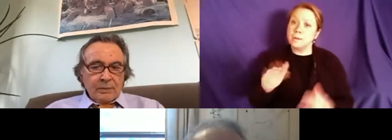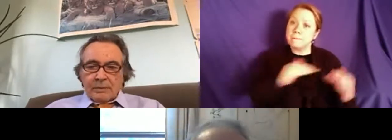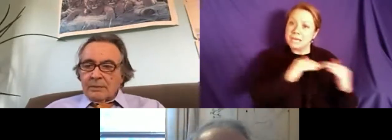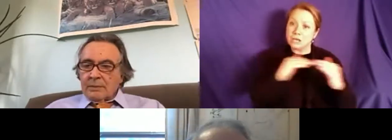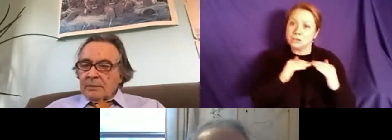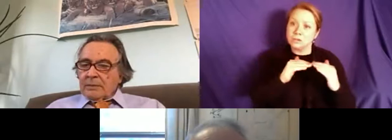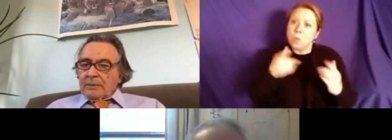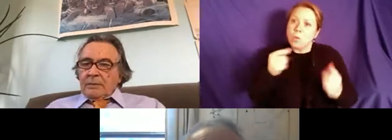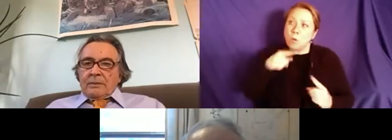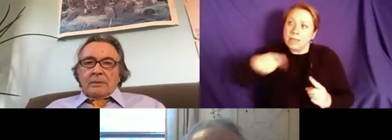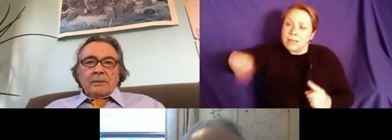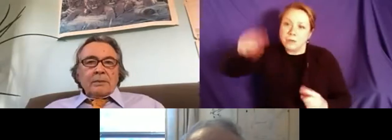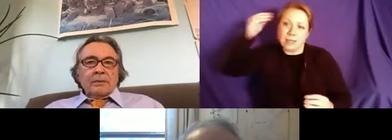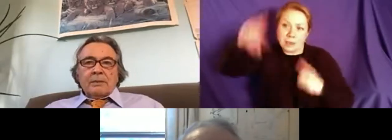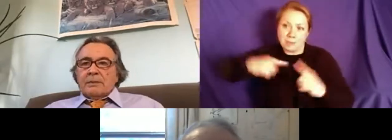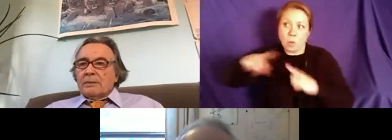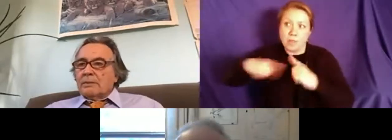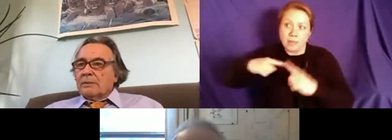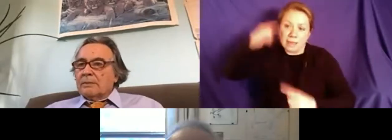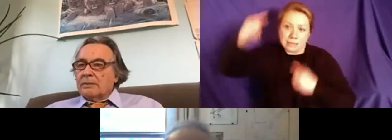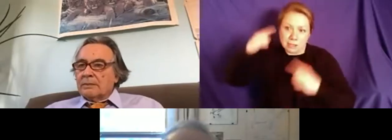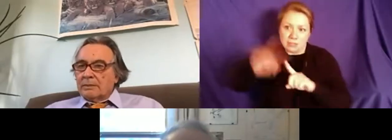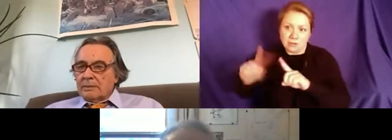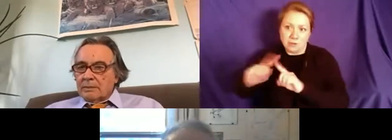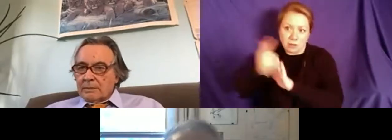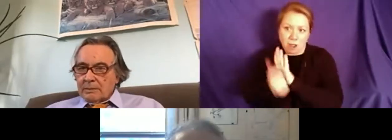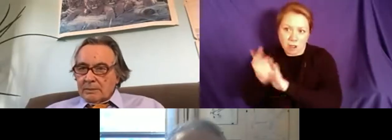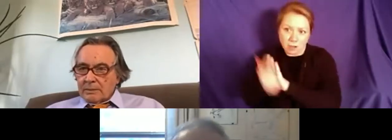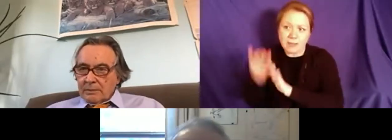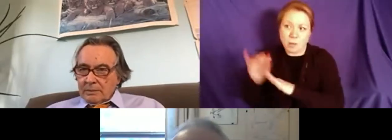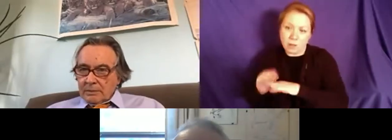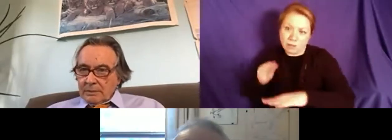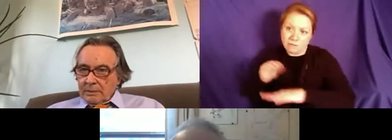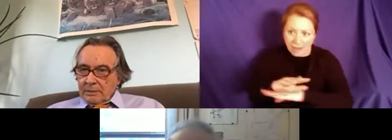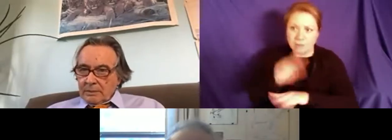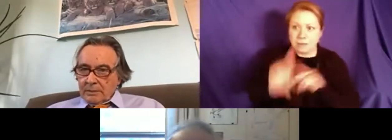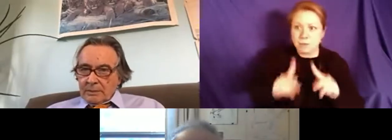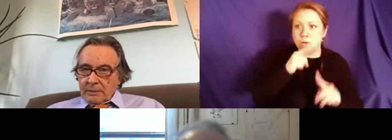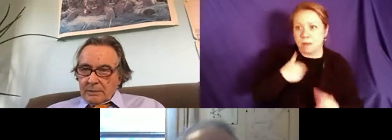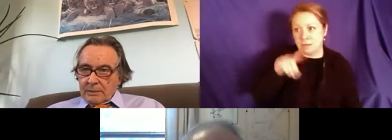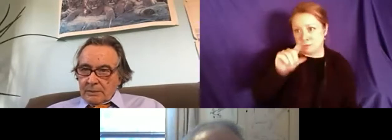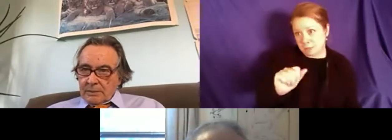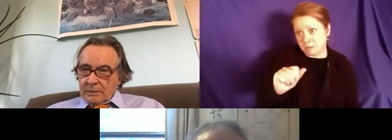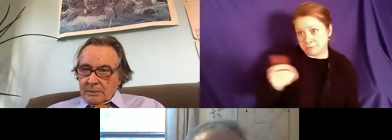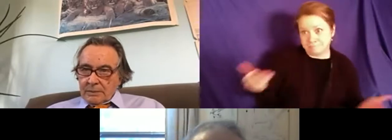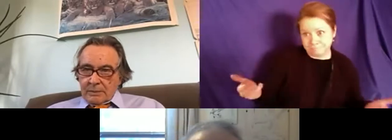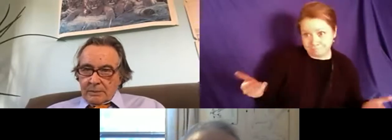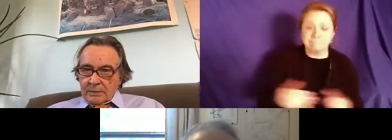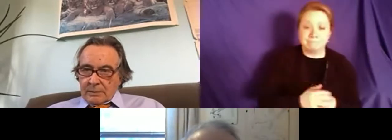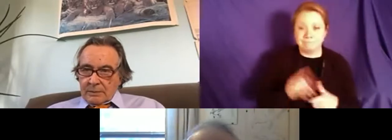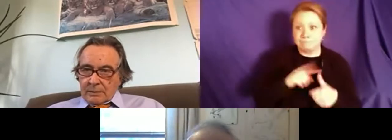to think about when they consider legislation that affects people with disabilities?